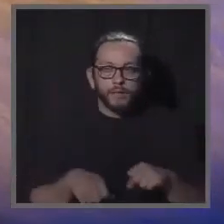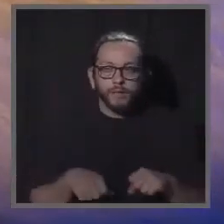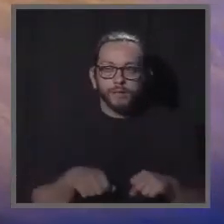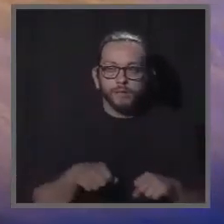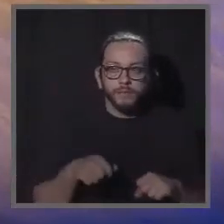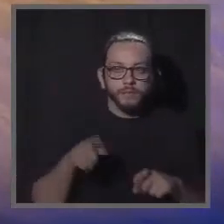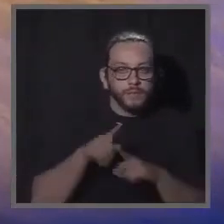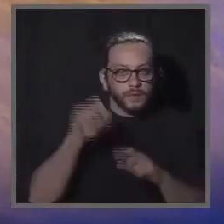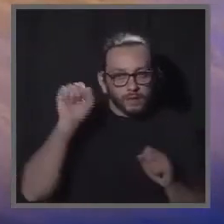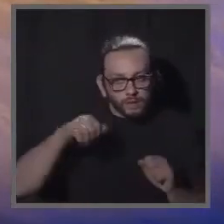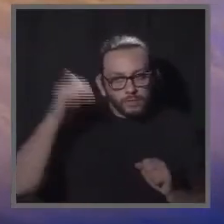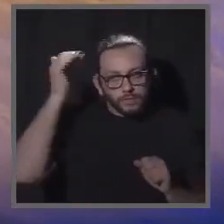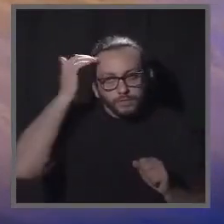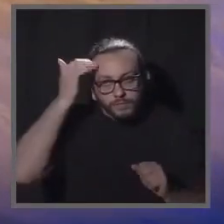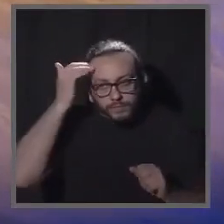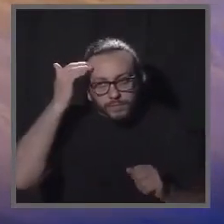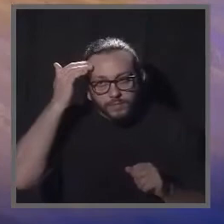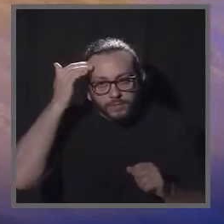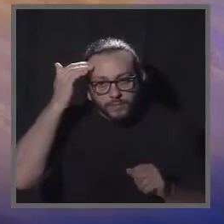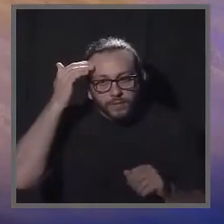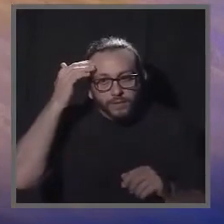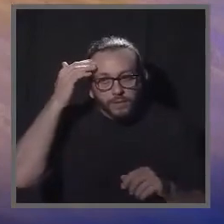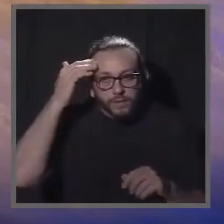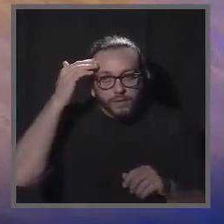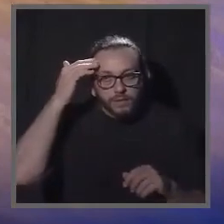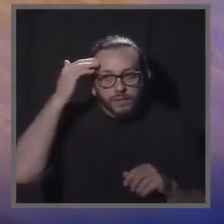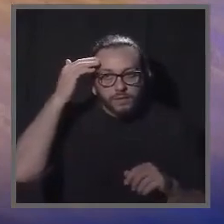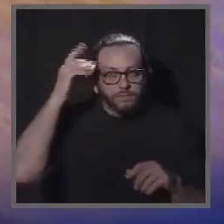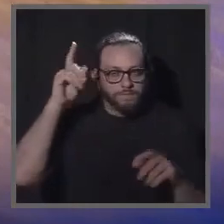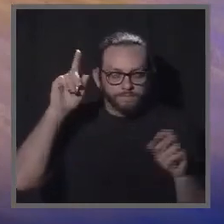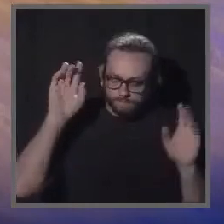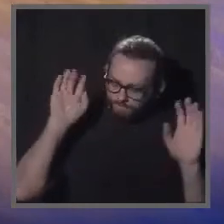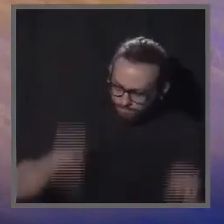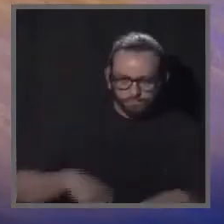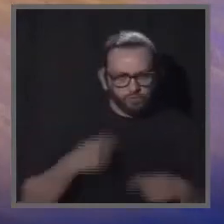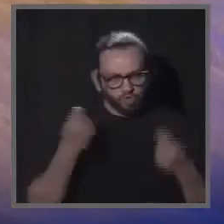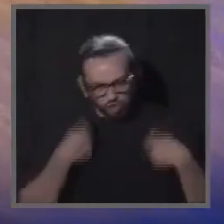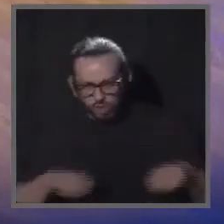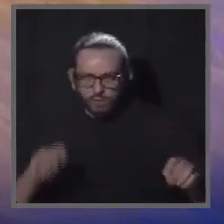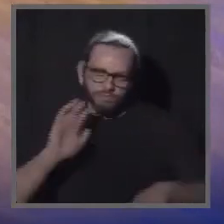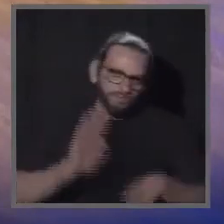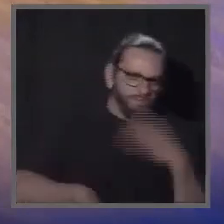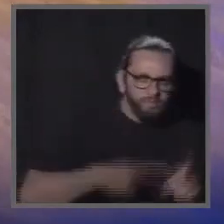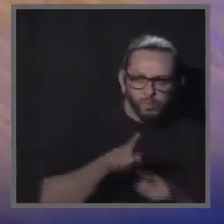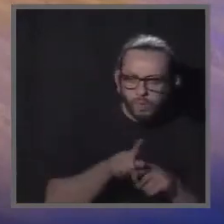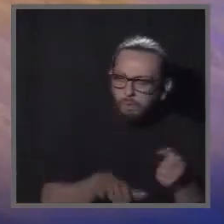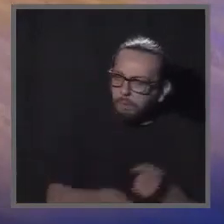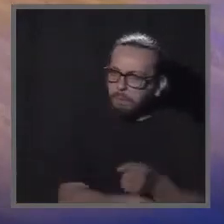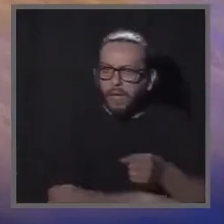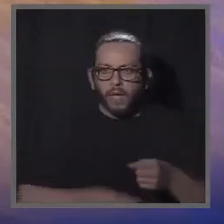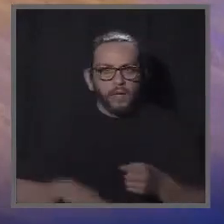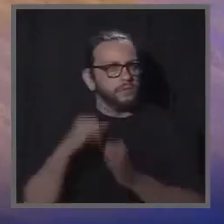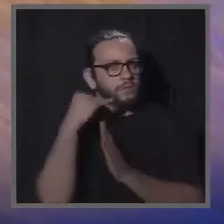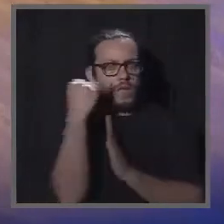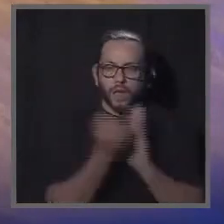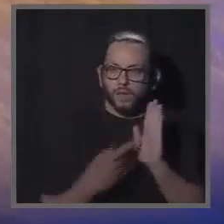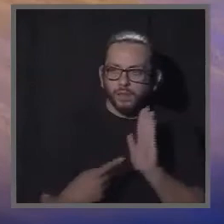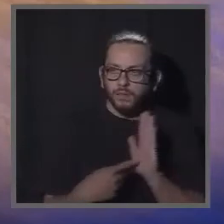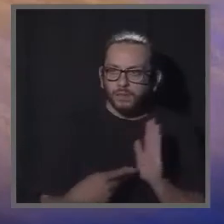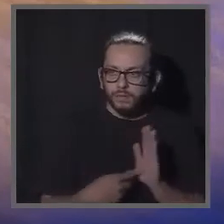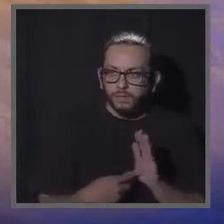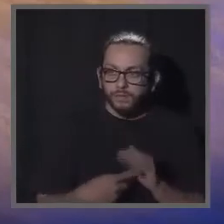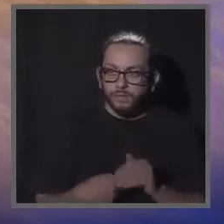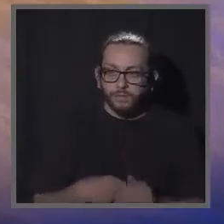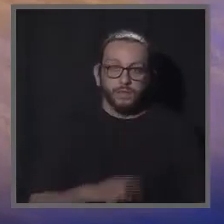a greater capacity to take chances. This is the origin of artistic creation.